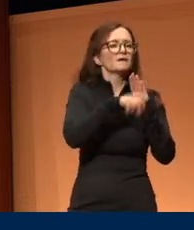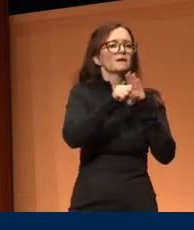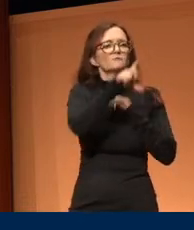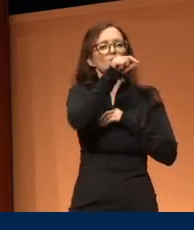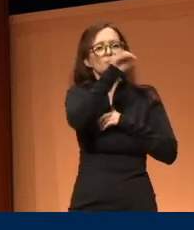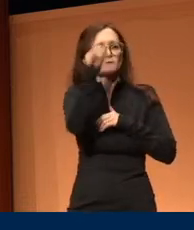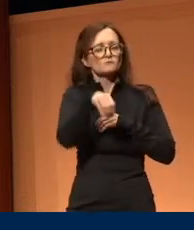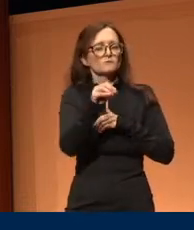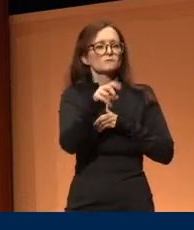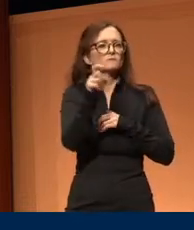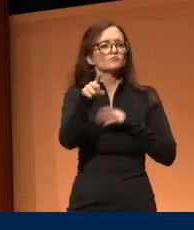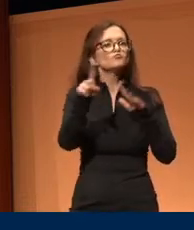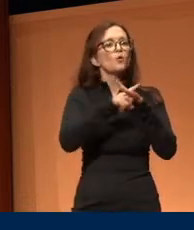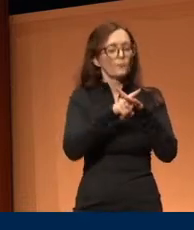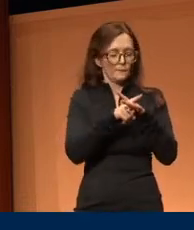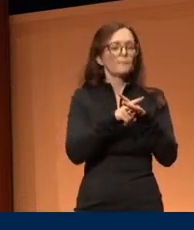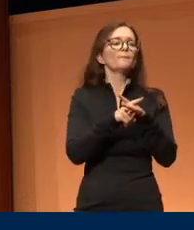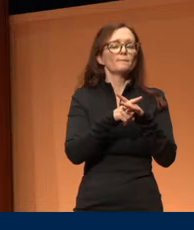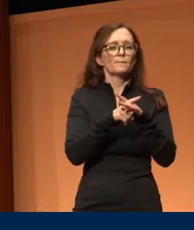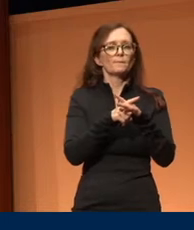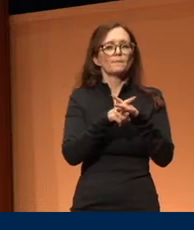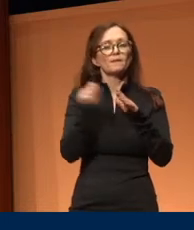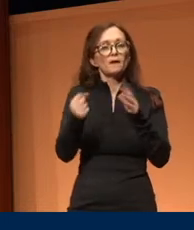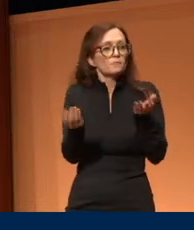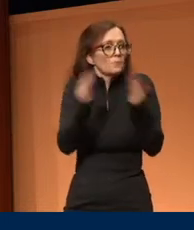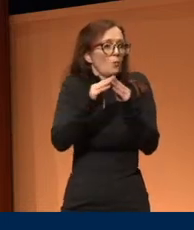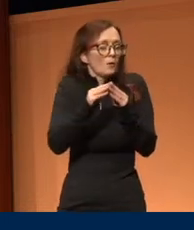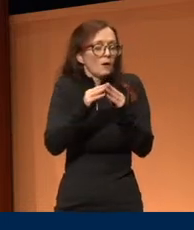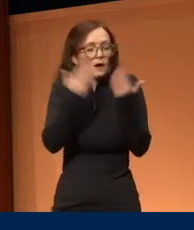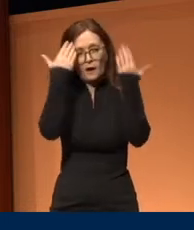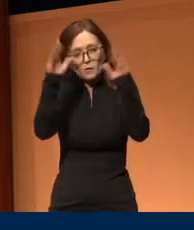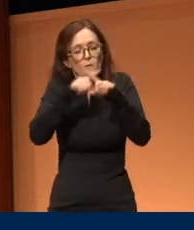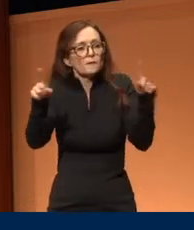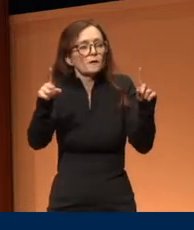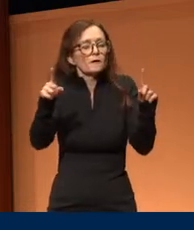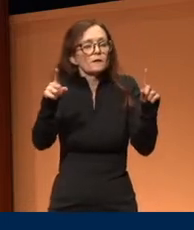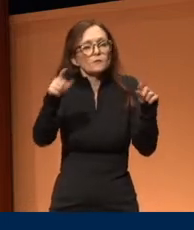people asked show up. Can we do more? I don't know, but then we